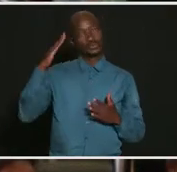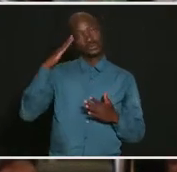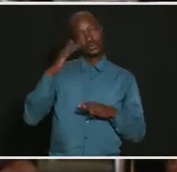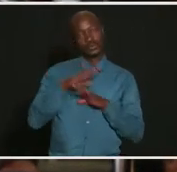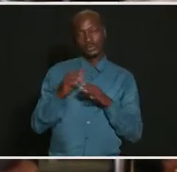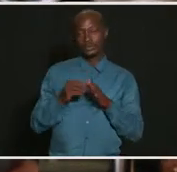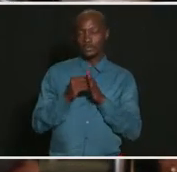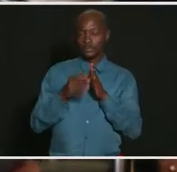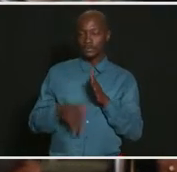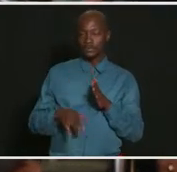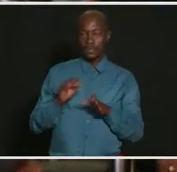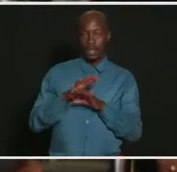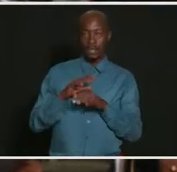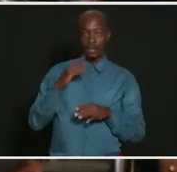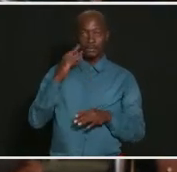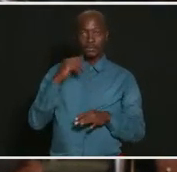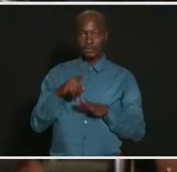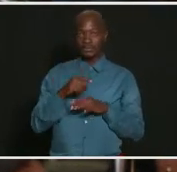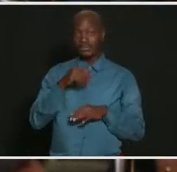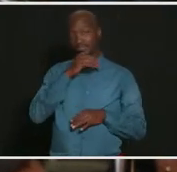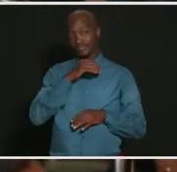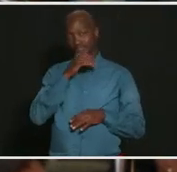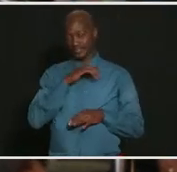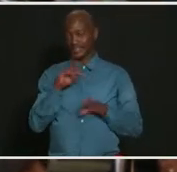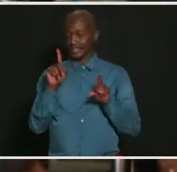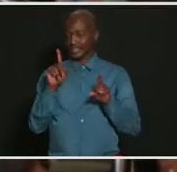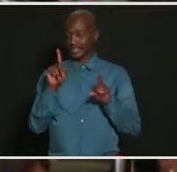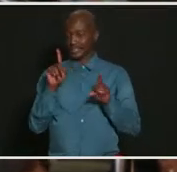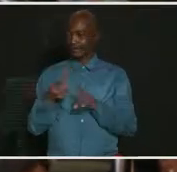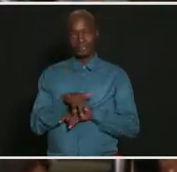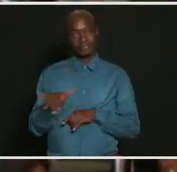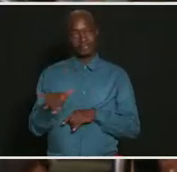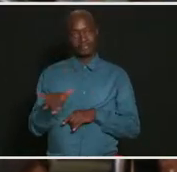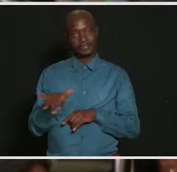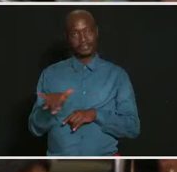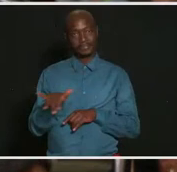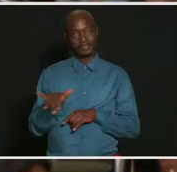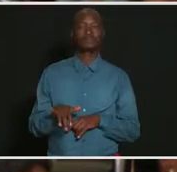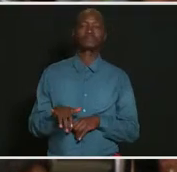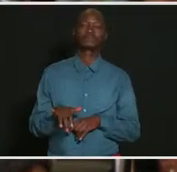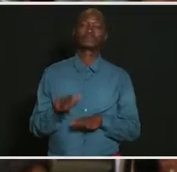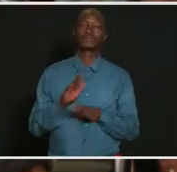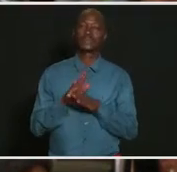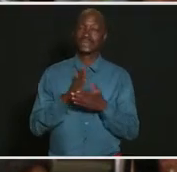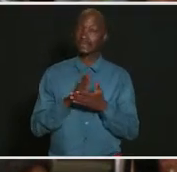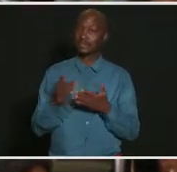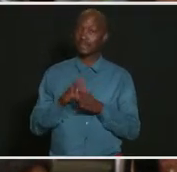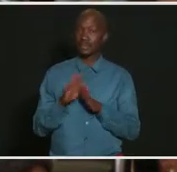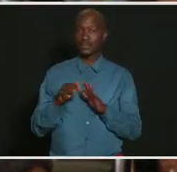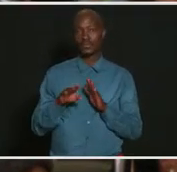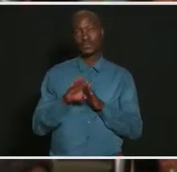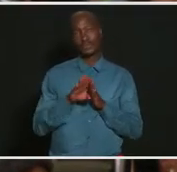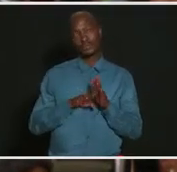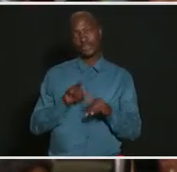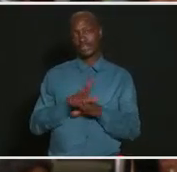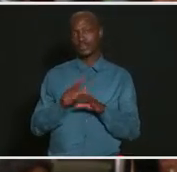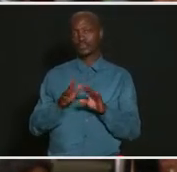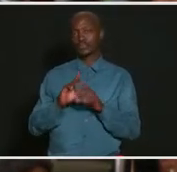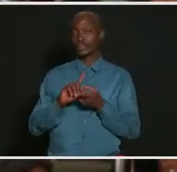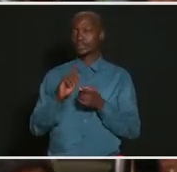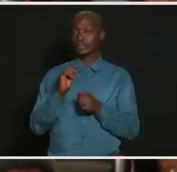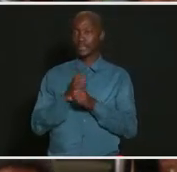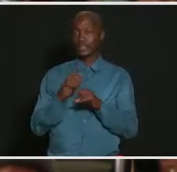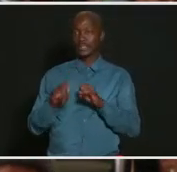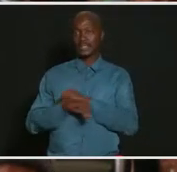Learners and adults are consuming alcohol and this part of the bill will actually worsen the situation